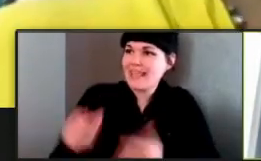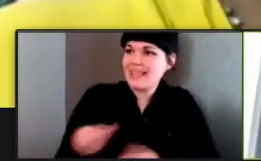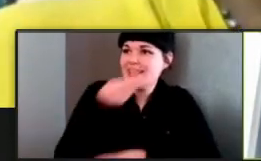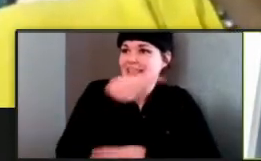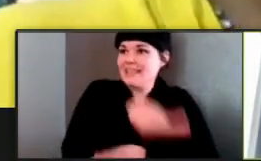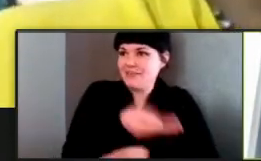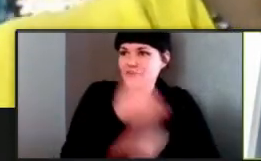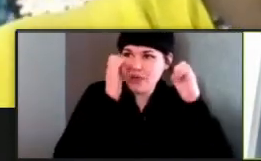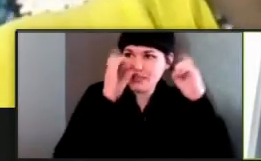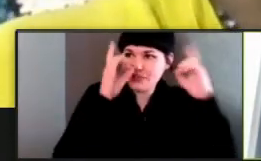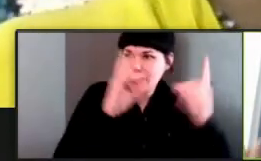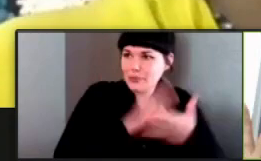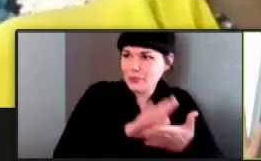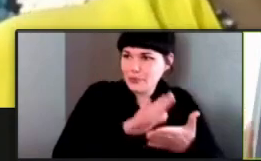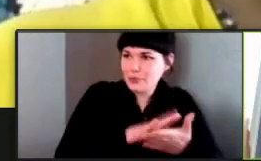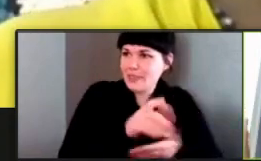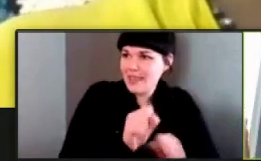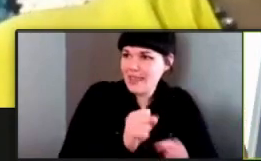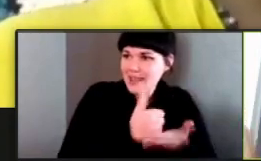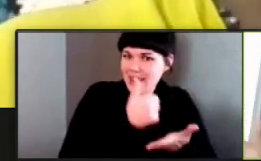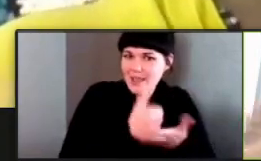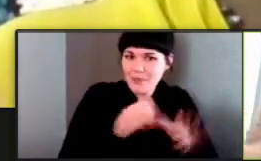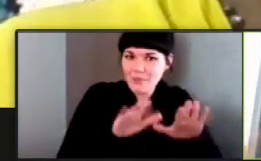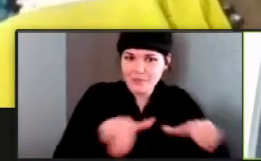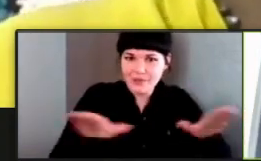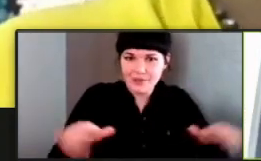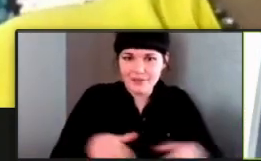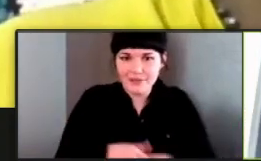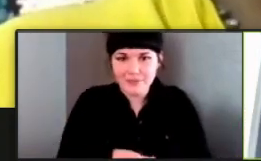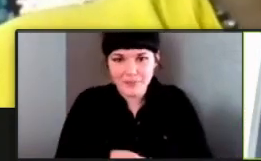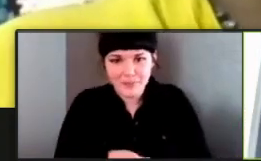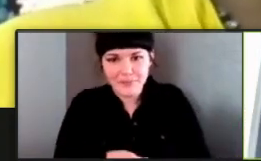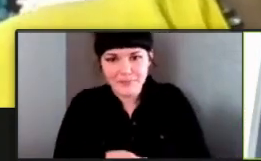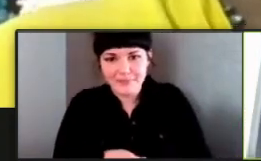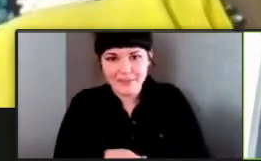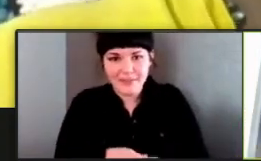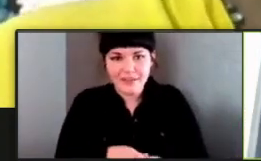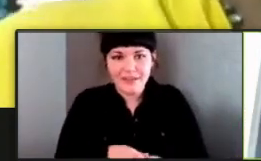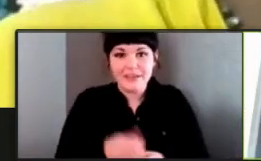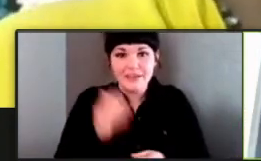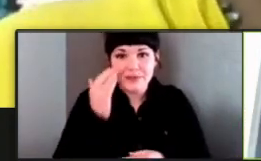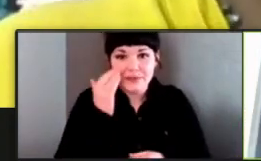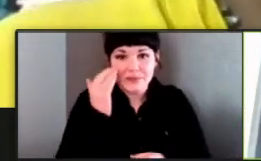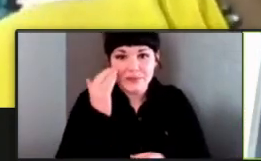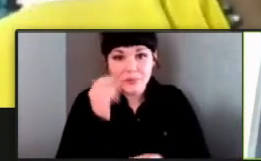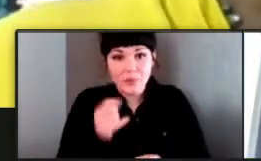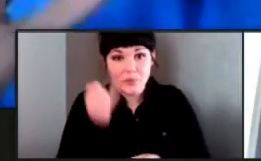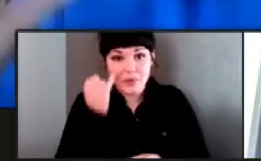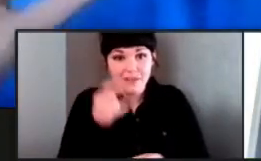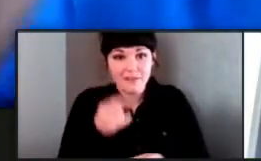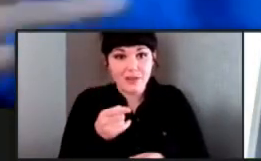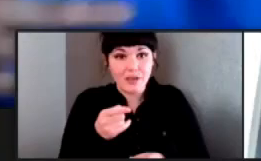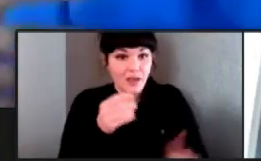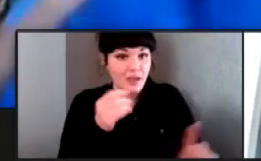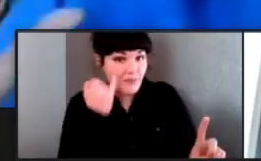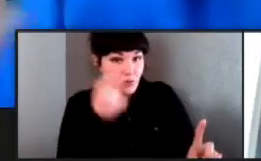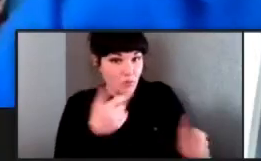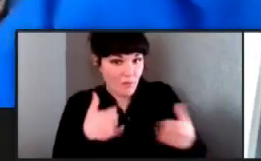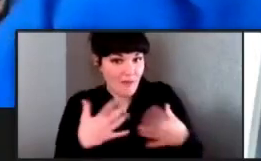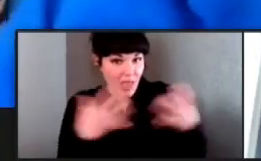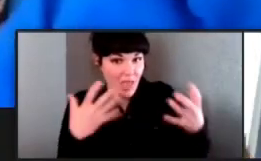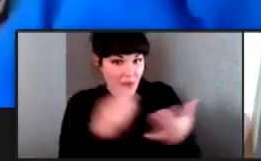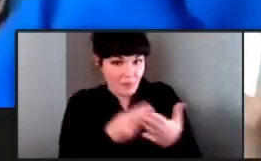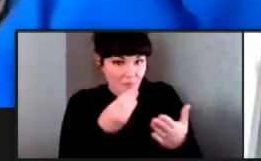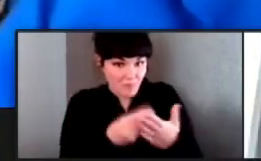Jabetta. You know what? I heard that you had so much money, all you had to do was write a check and take care of the whole state. Oh, no, look, honey, if it was me, it'd